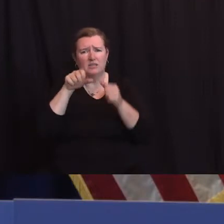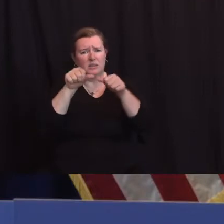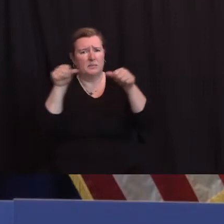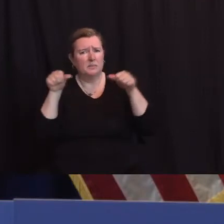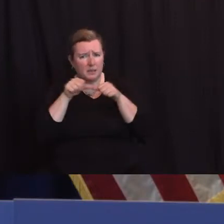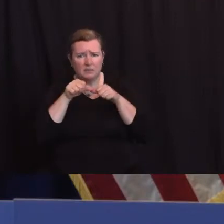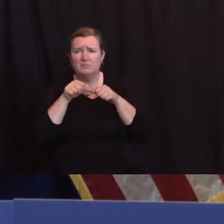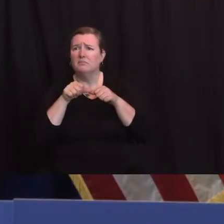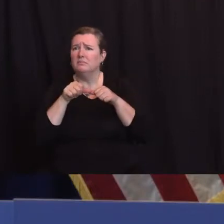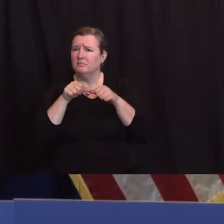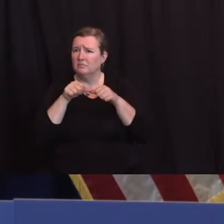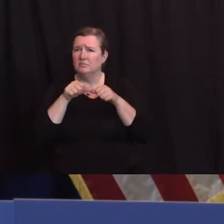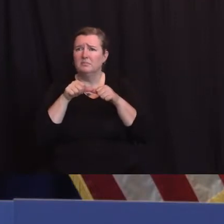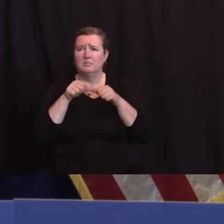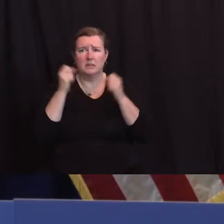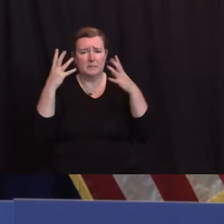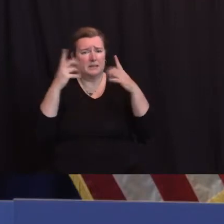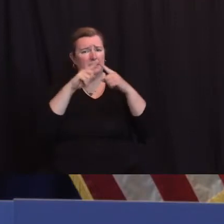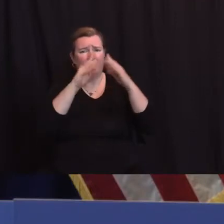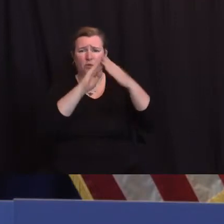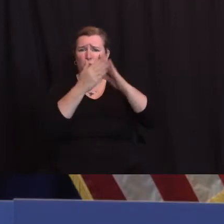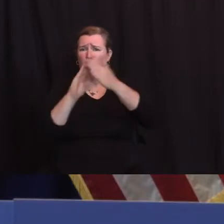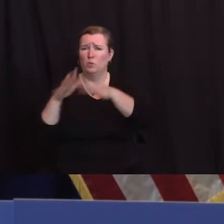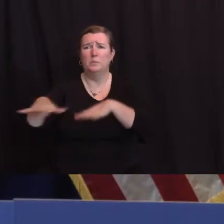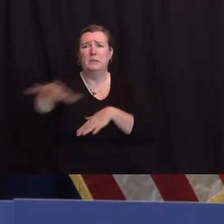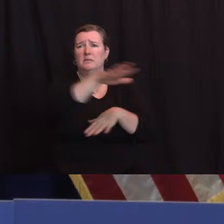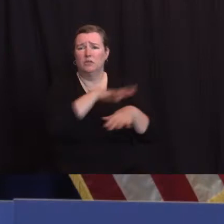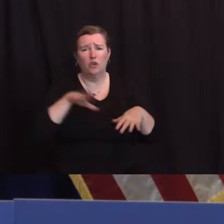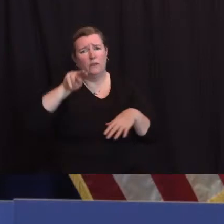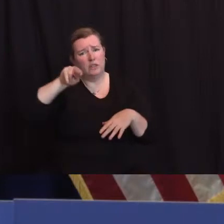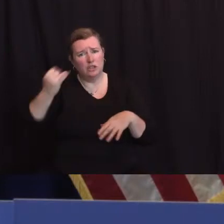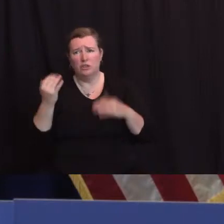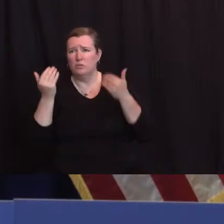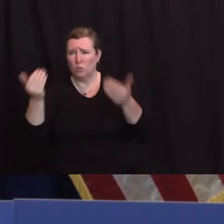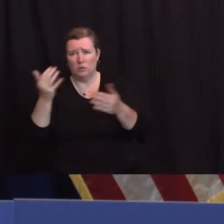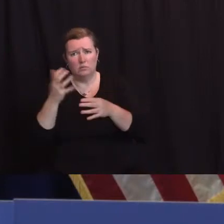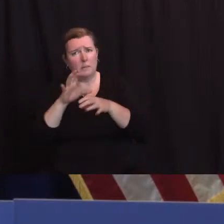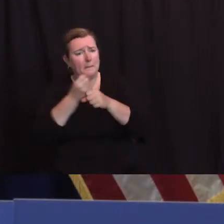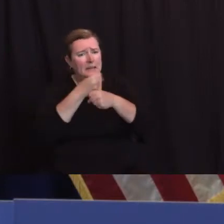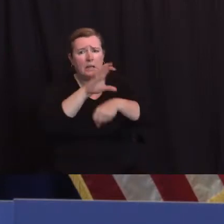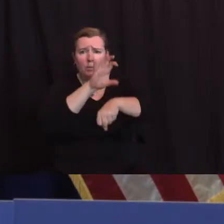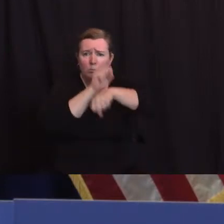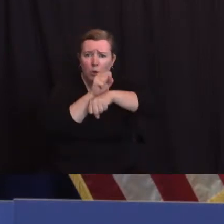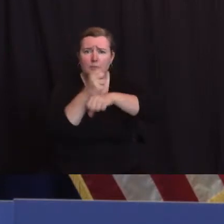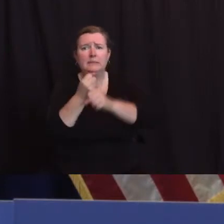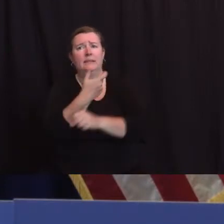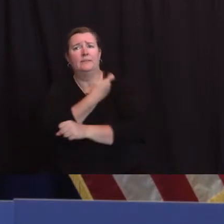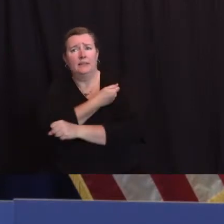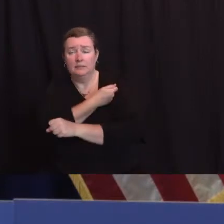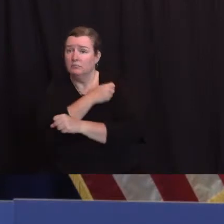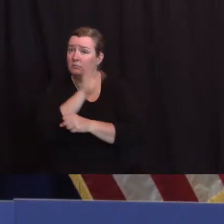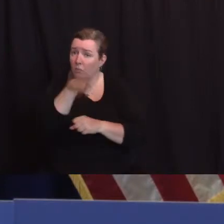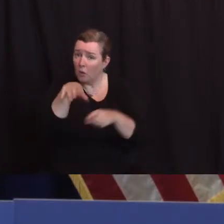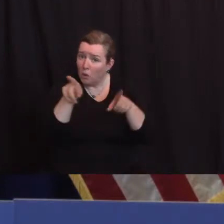vaccination sites in the state where individuals can receive the vaccine. It's also important